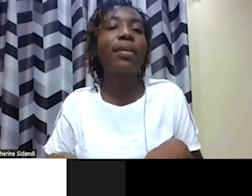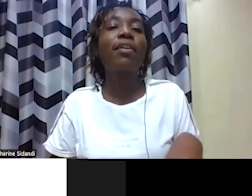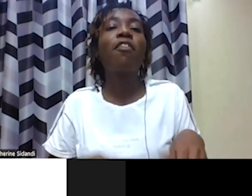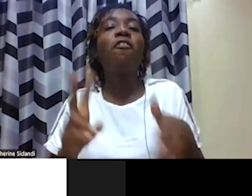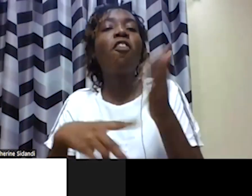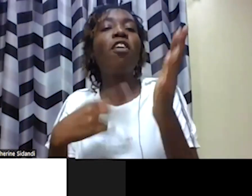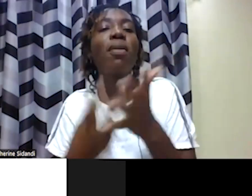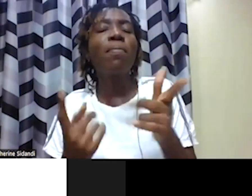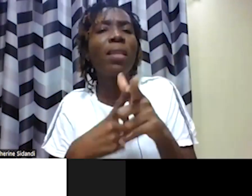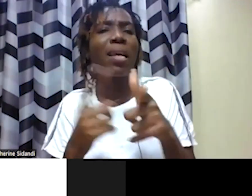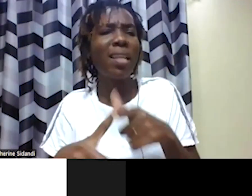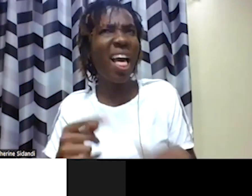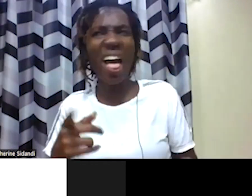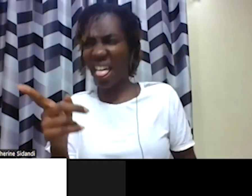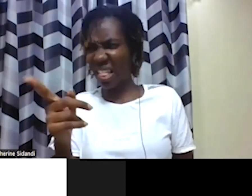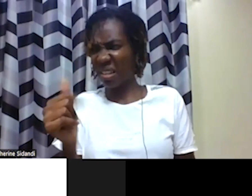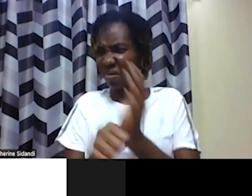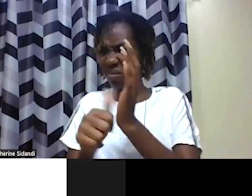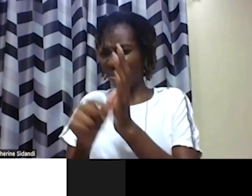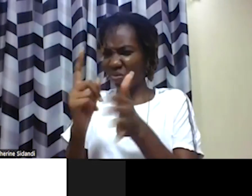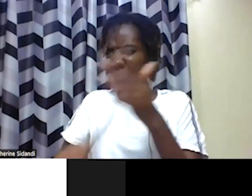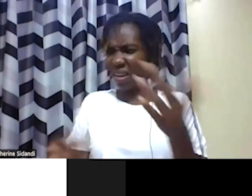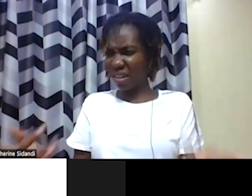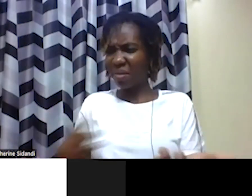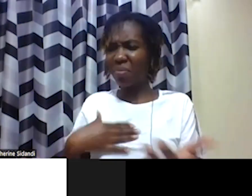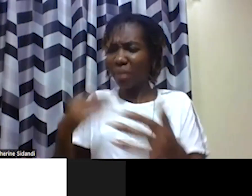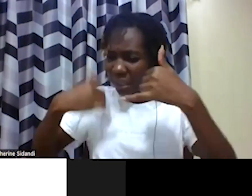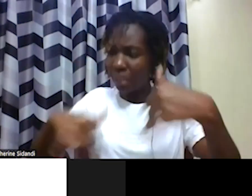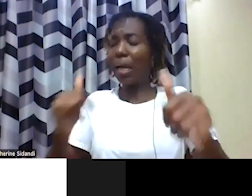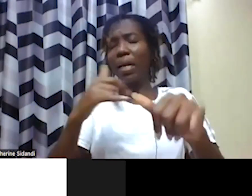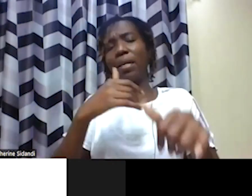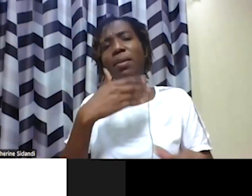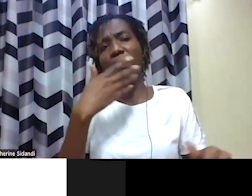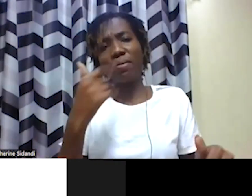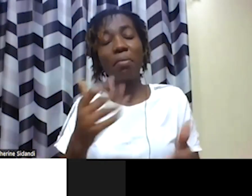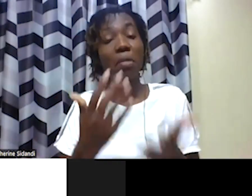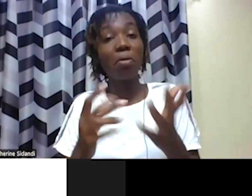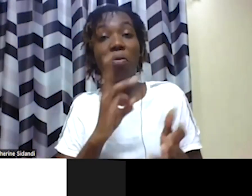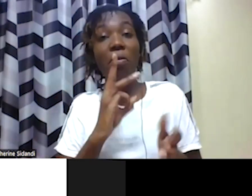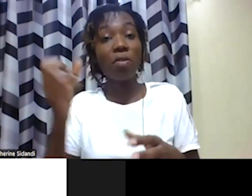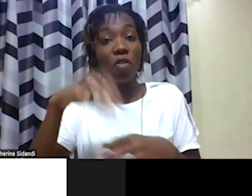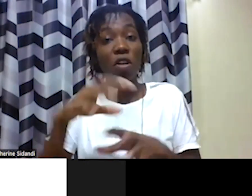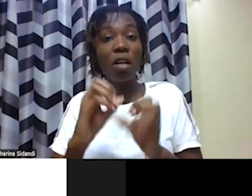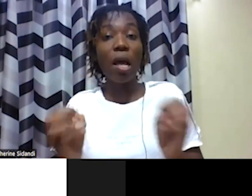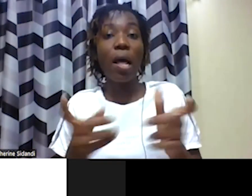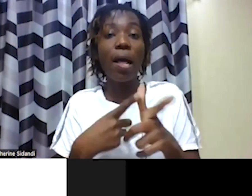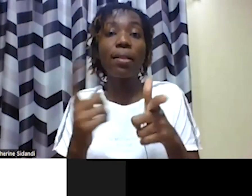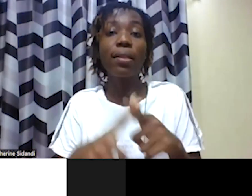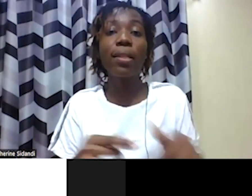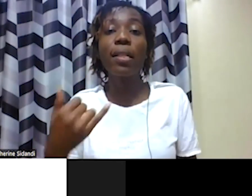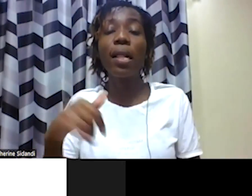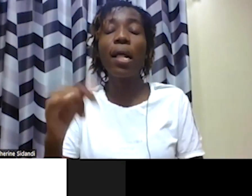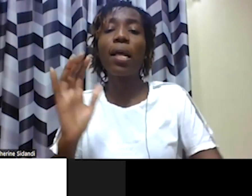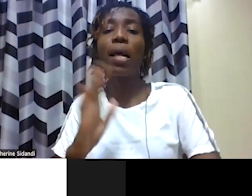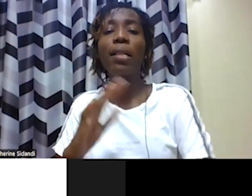what's wrong with this one? Let me try. Maybe the water will not fall, whatever they thought. They did that.